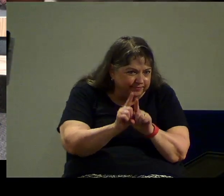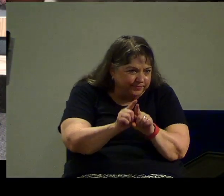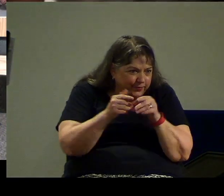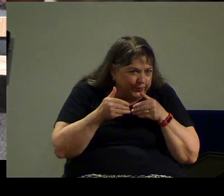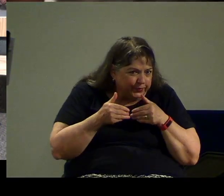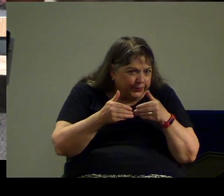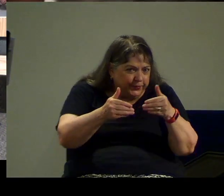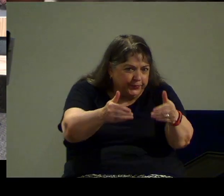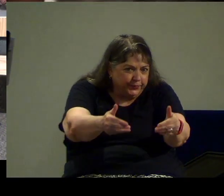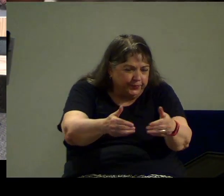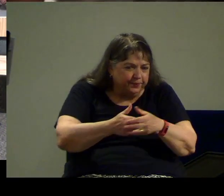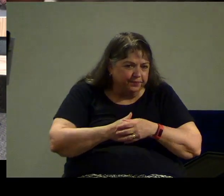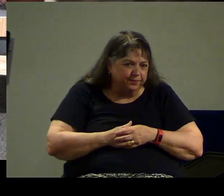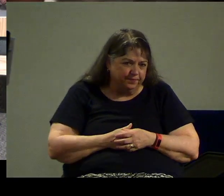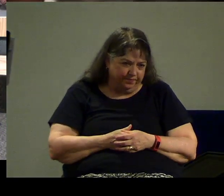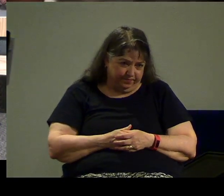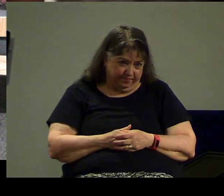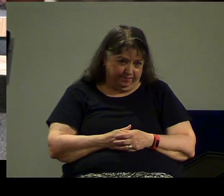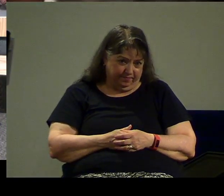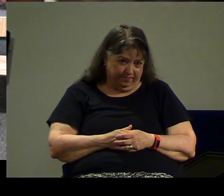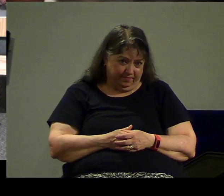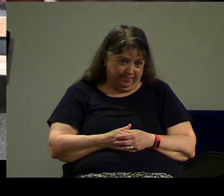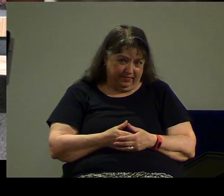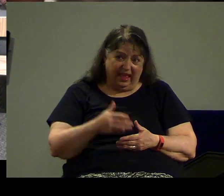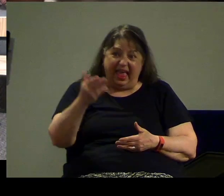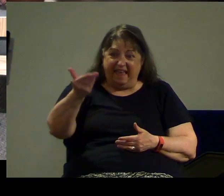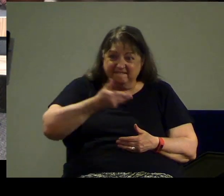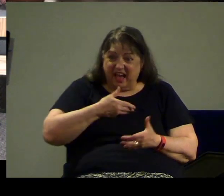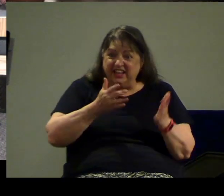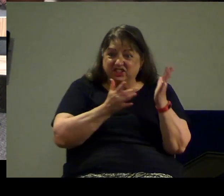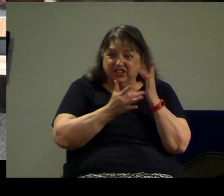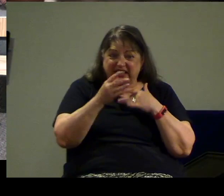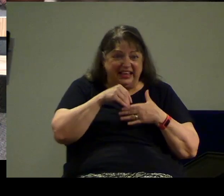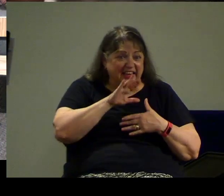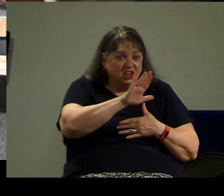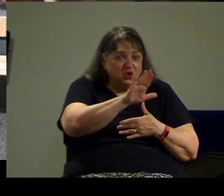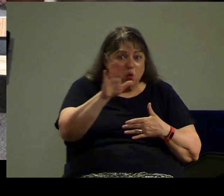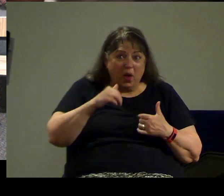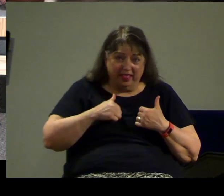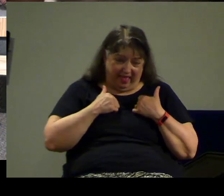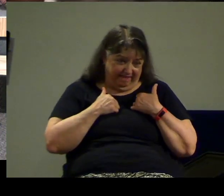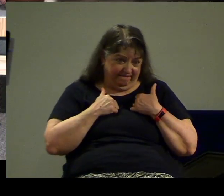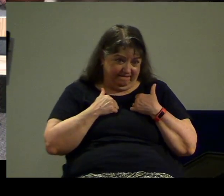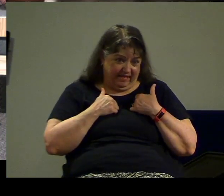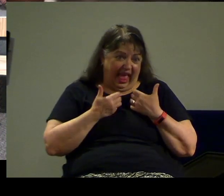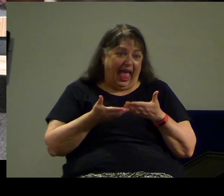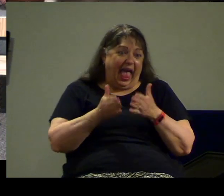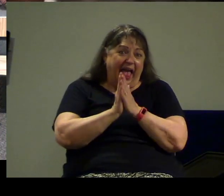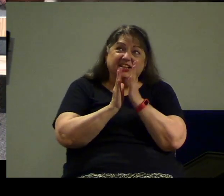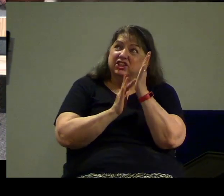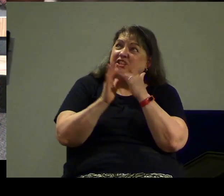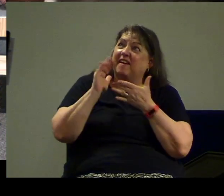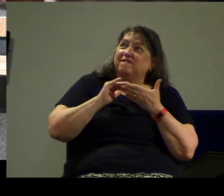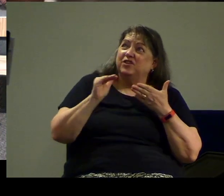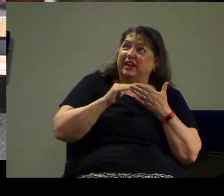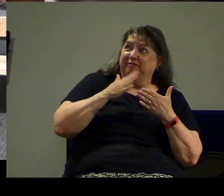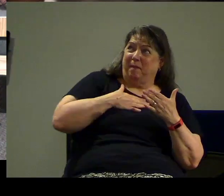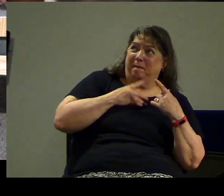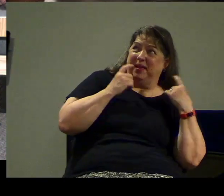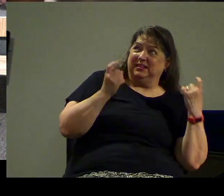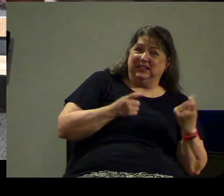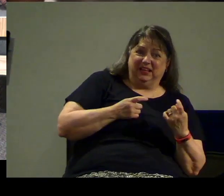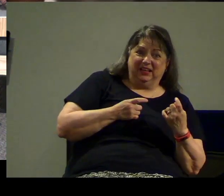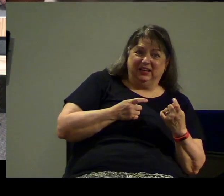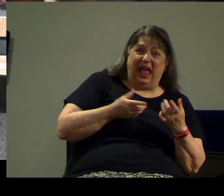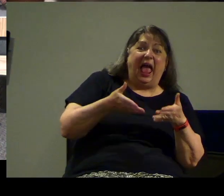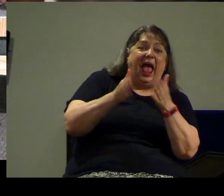do us good. Ask Jesus into your life. Ask him to forgive you of your sins. Ask him to be your Savior